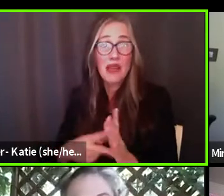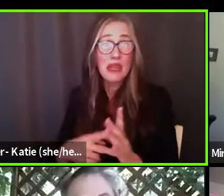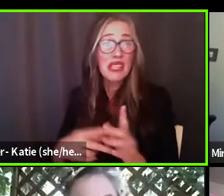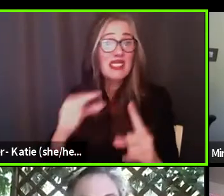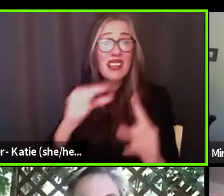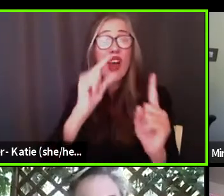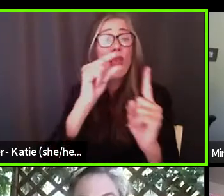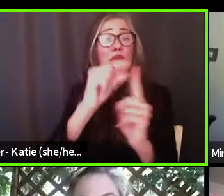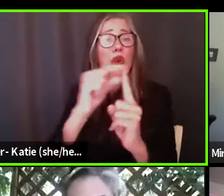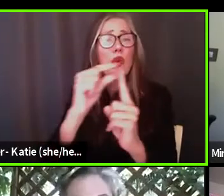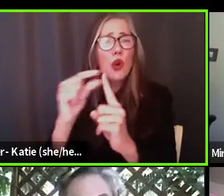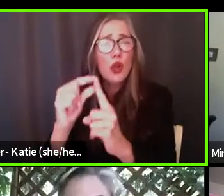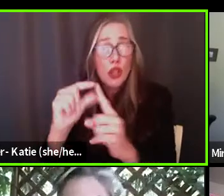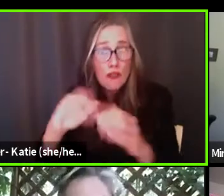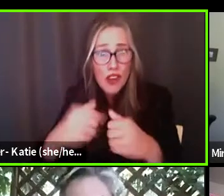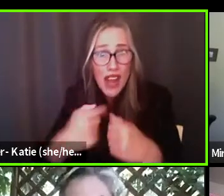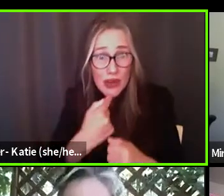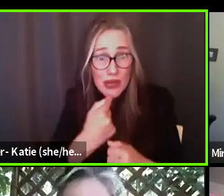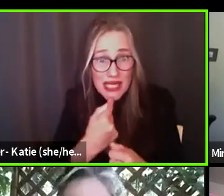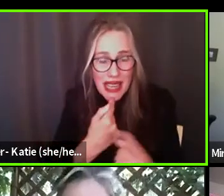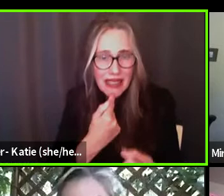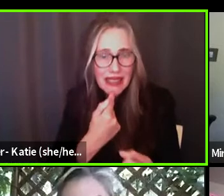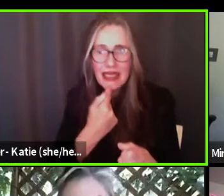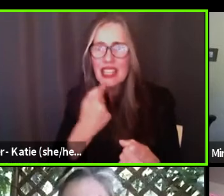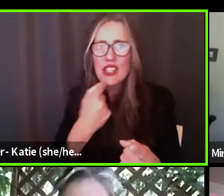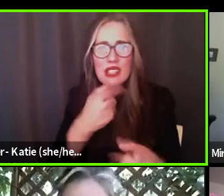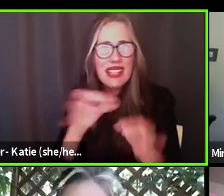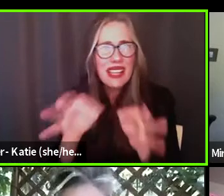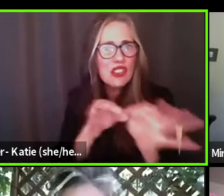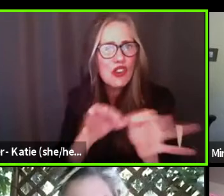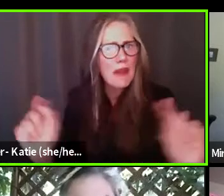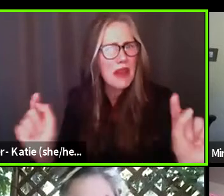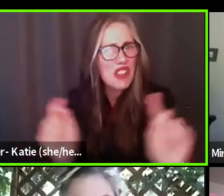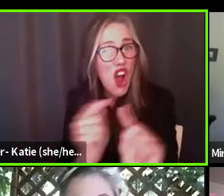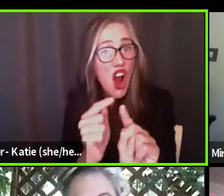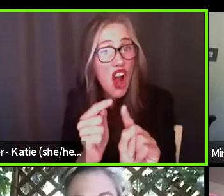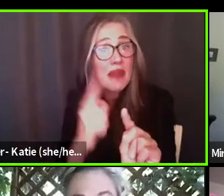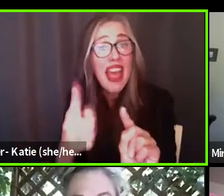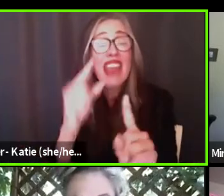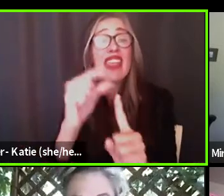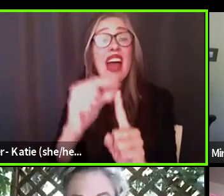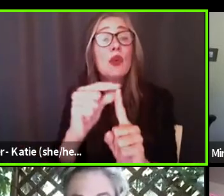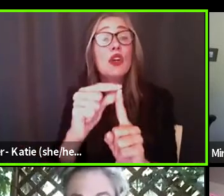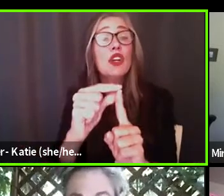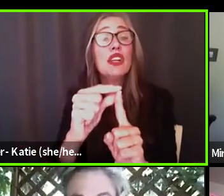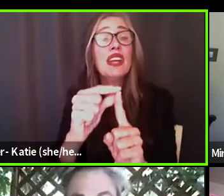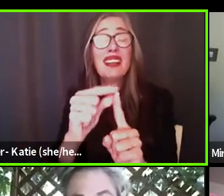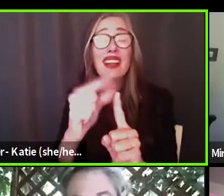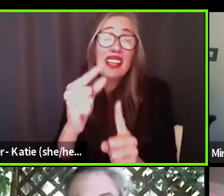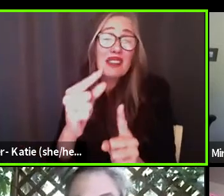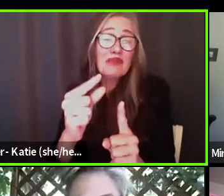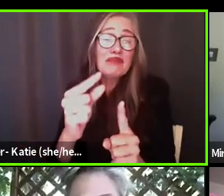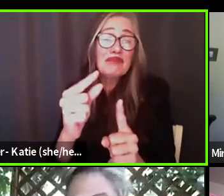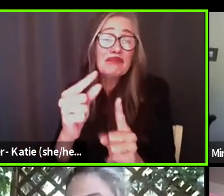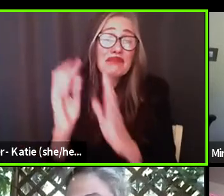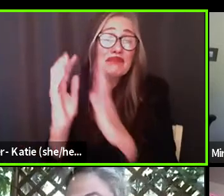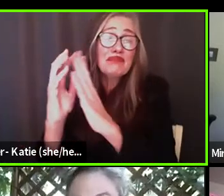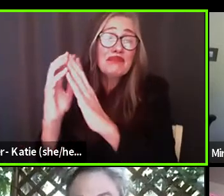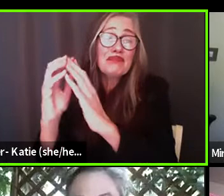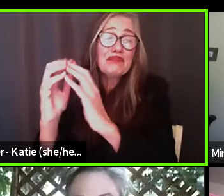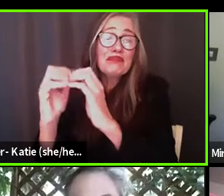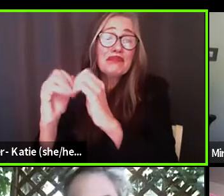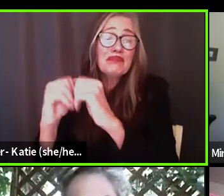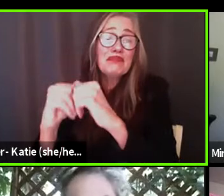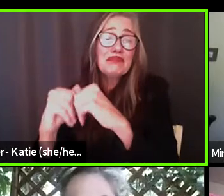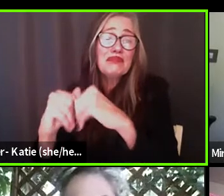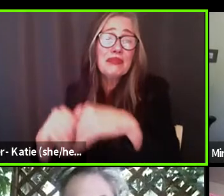like like the harm of it the word of it how to describe it as a harm just was like gone i remember one a very prominent man